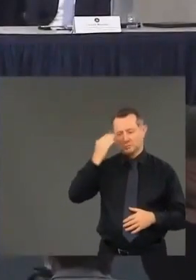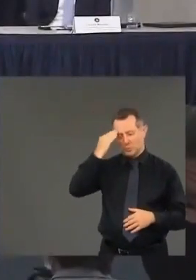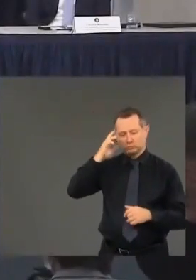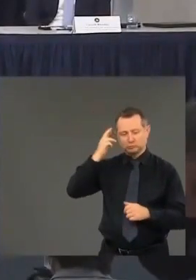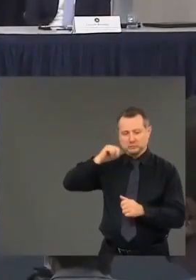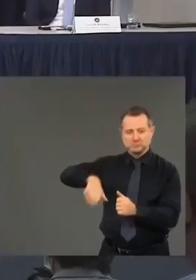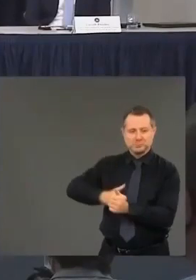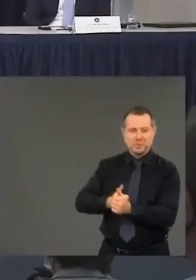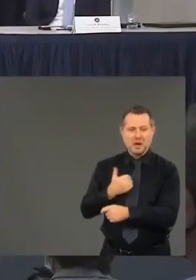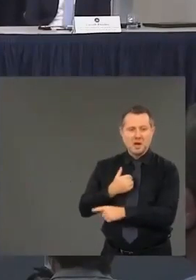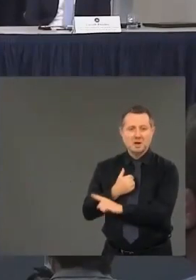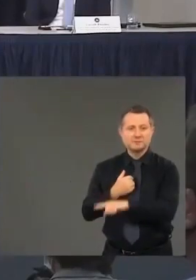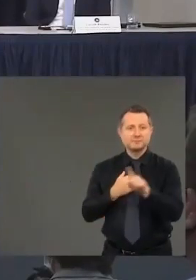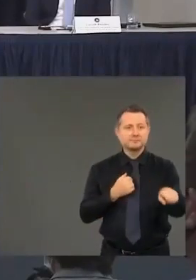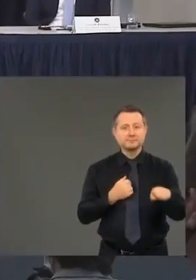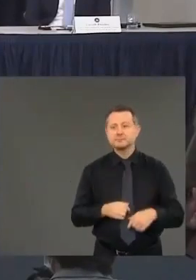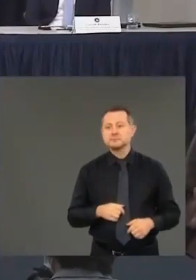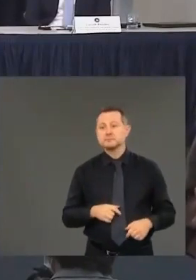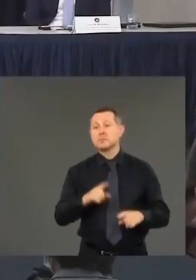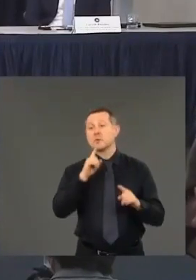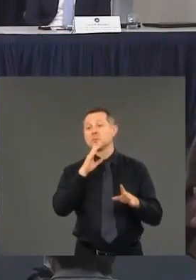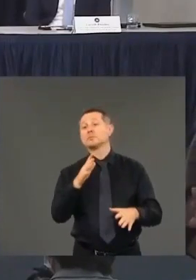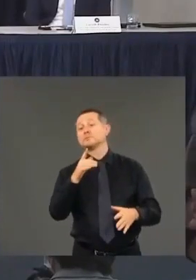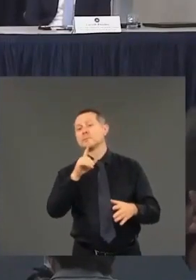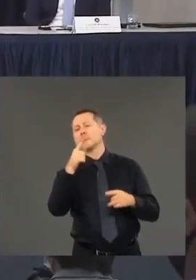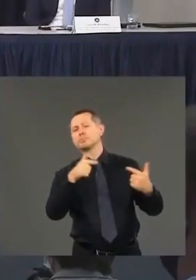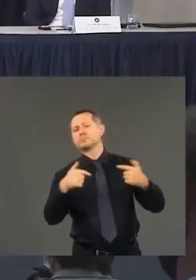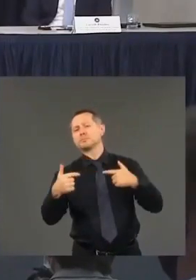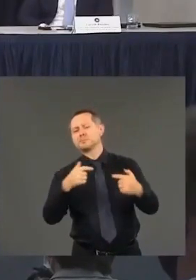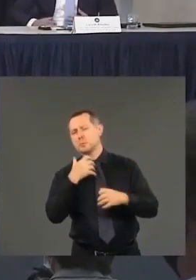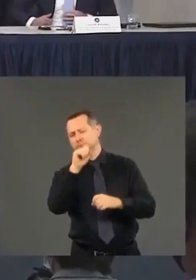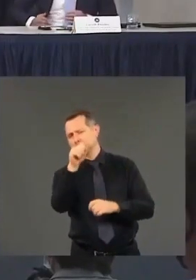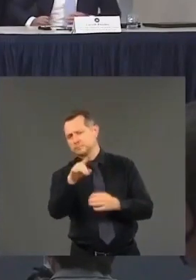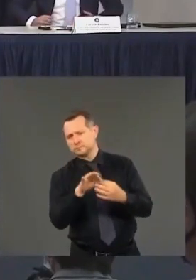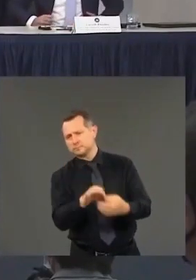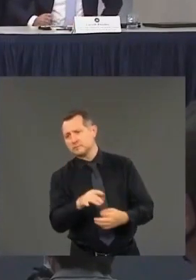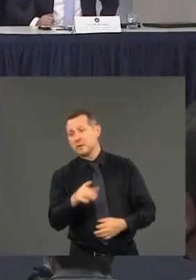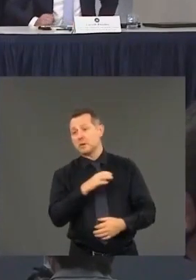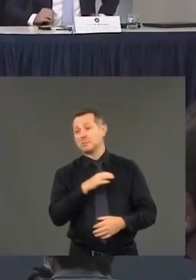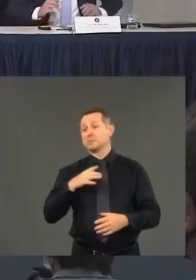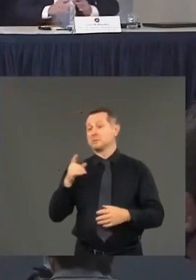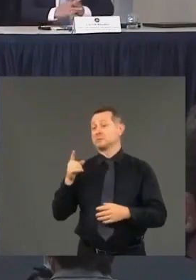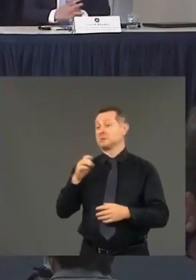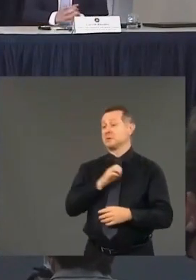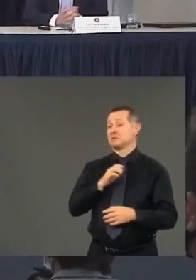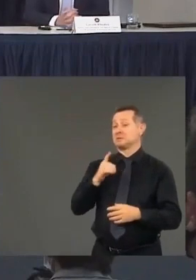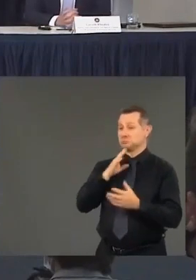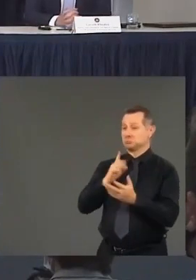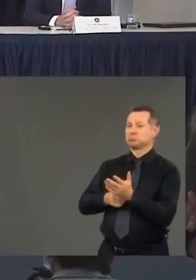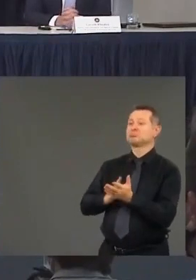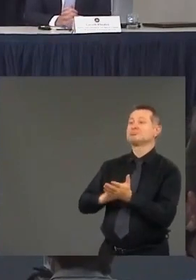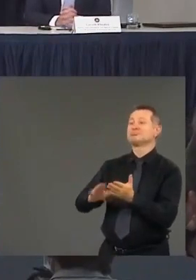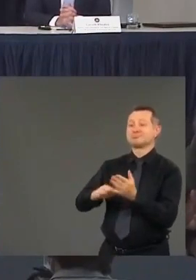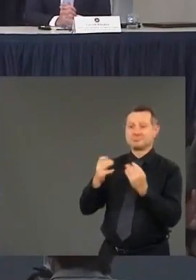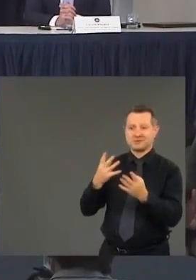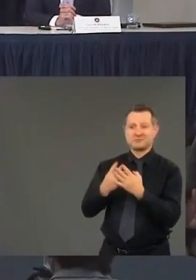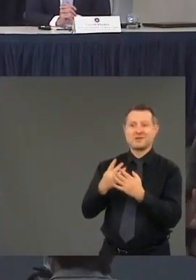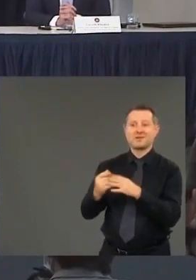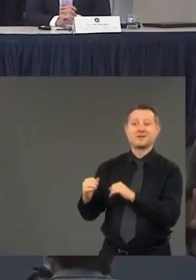gun violence in the city, Commissioner Dermot Shea says it's because too many people are being released from jail and back on the street too